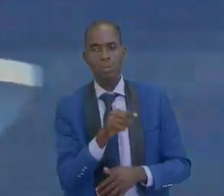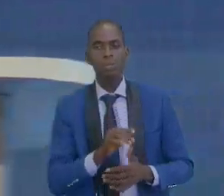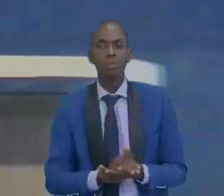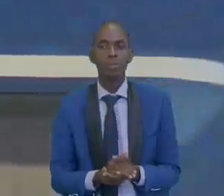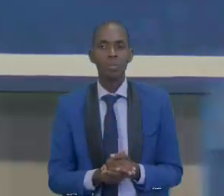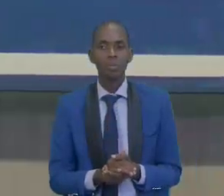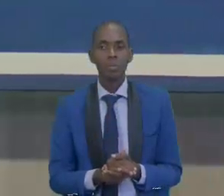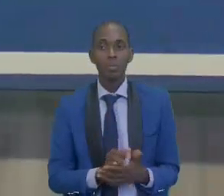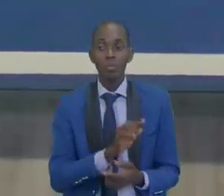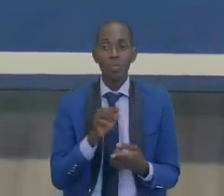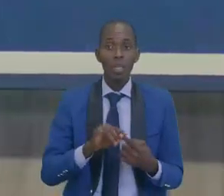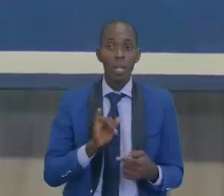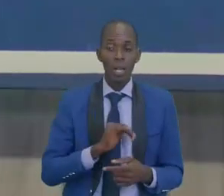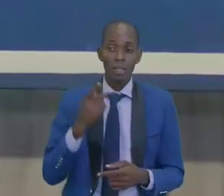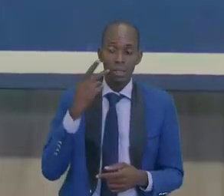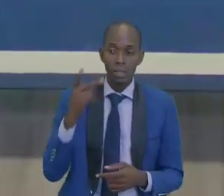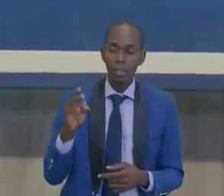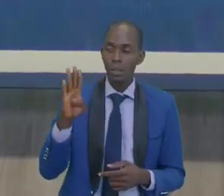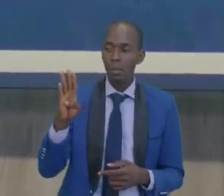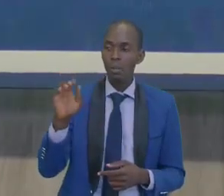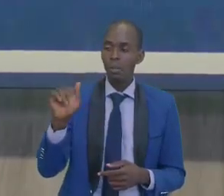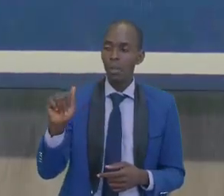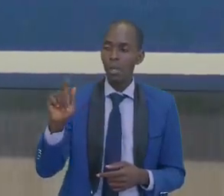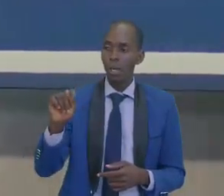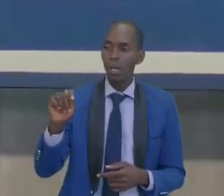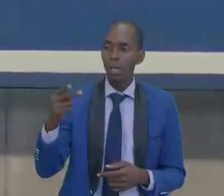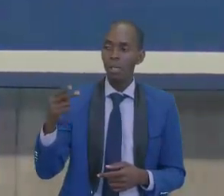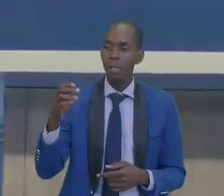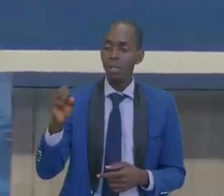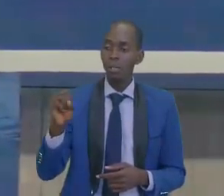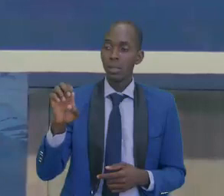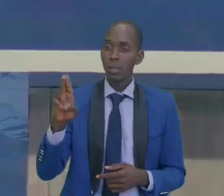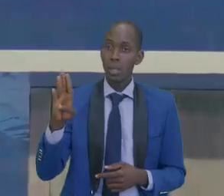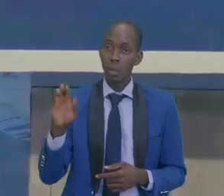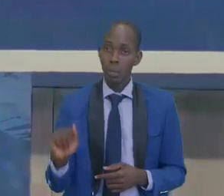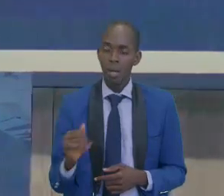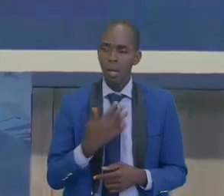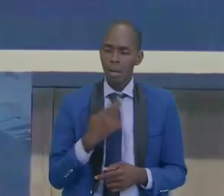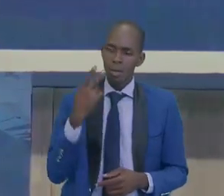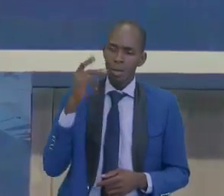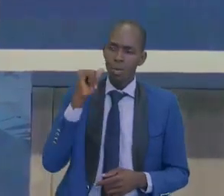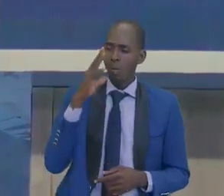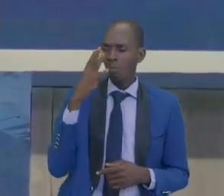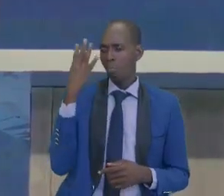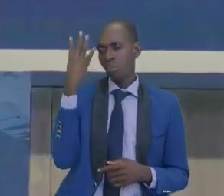When I saw Bathsheba, and I look at her beautiful body,